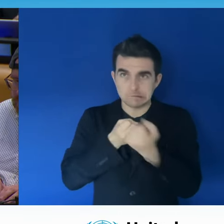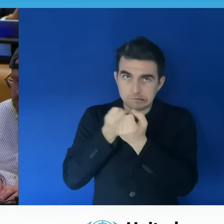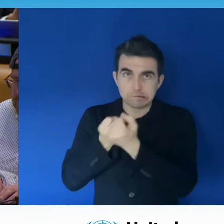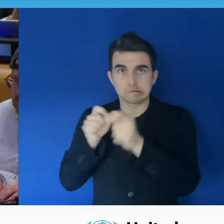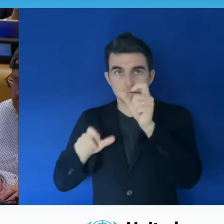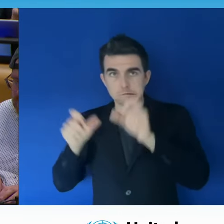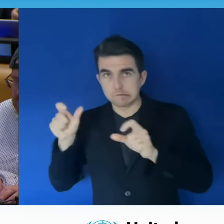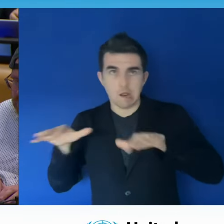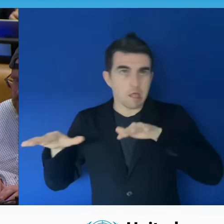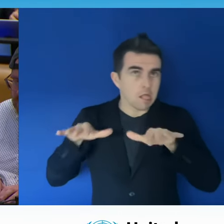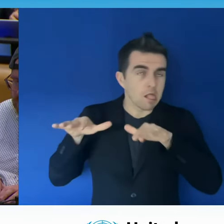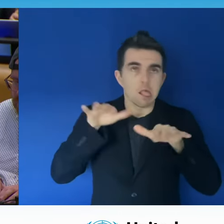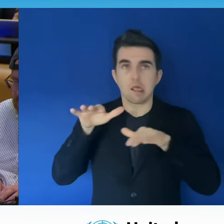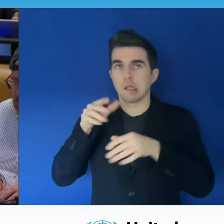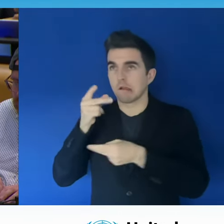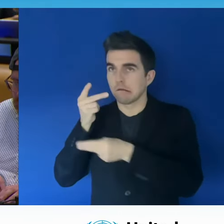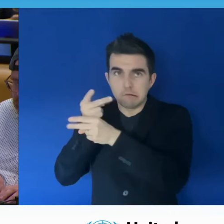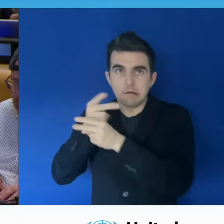which directly affects